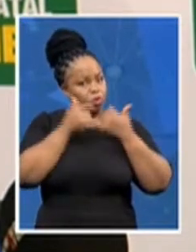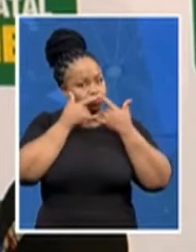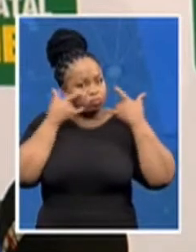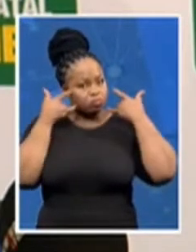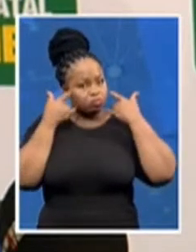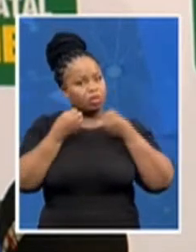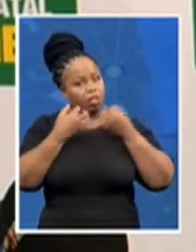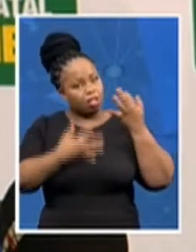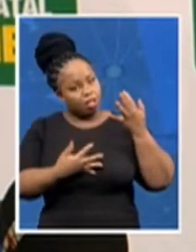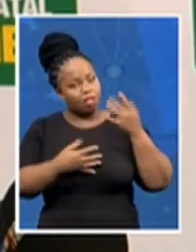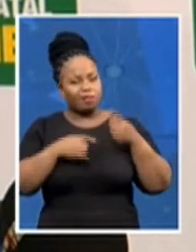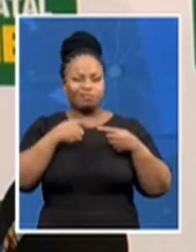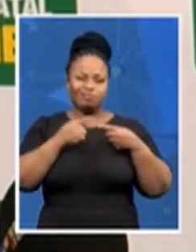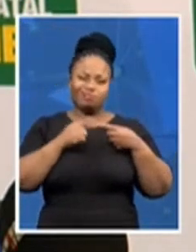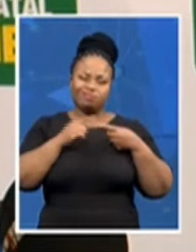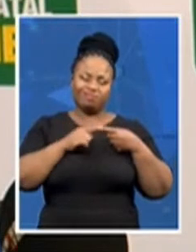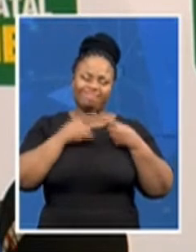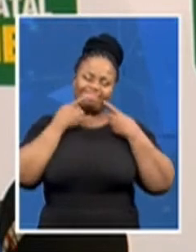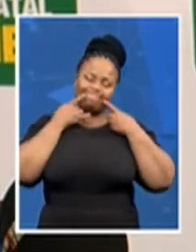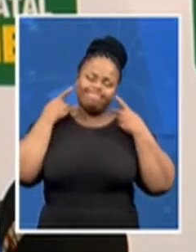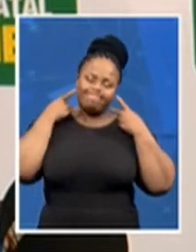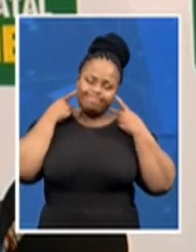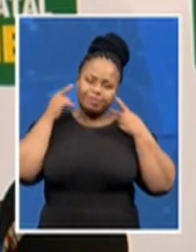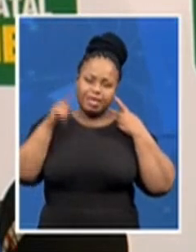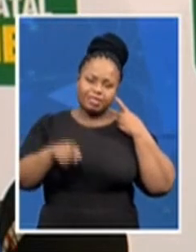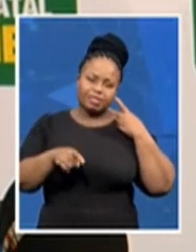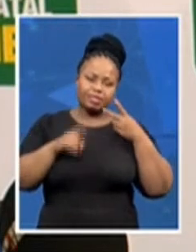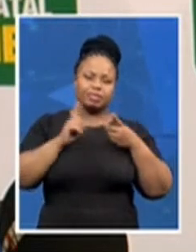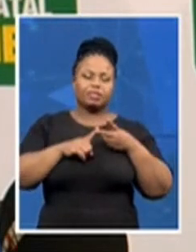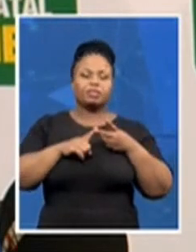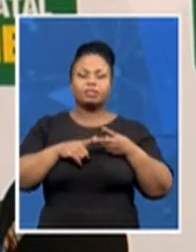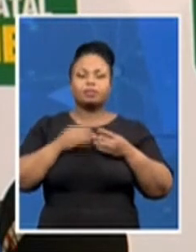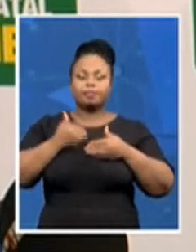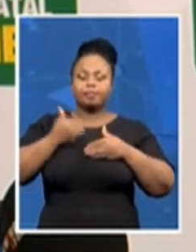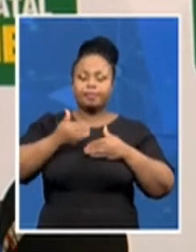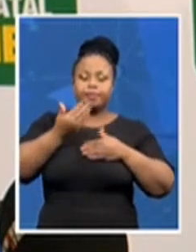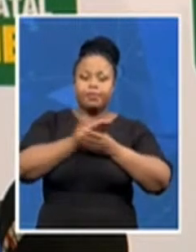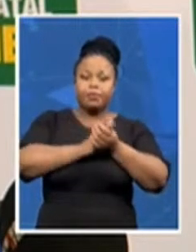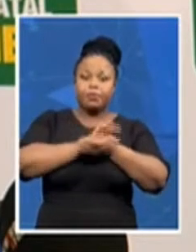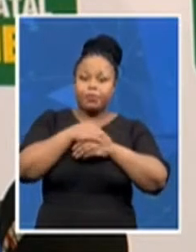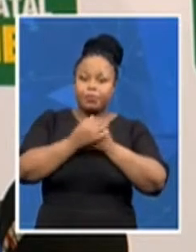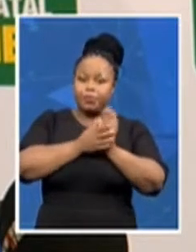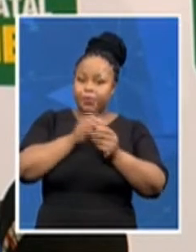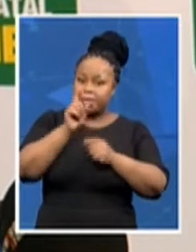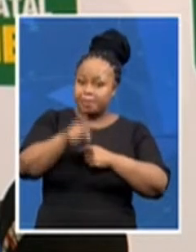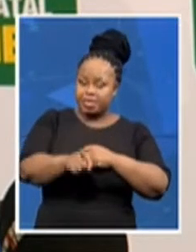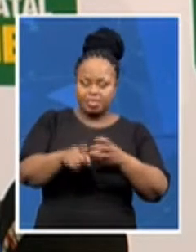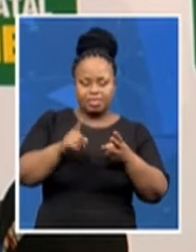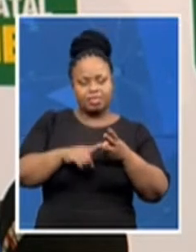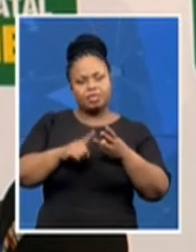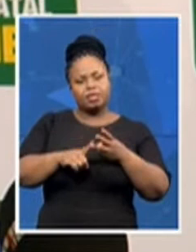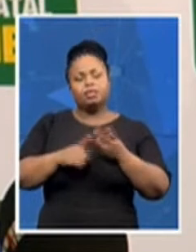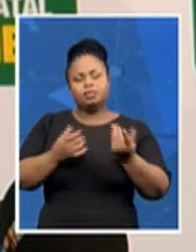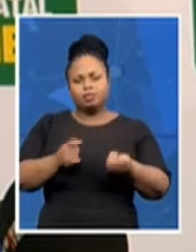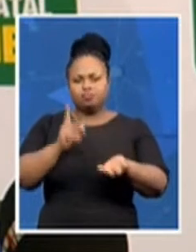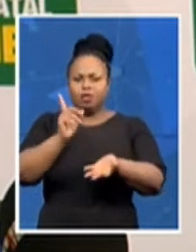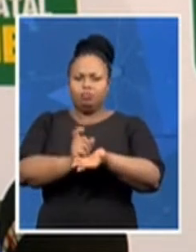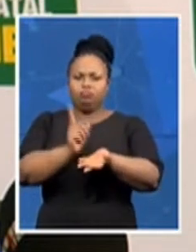of masks, regular washing of hands, and use of sanitizers, and